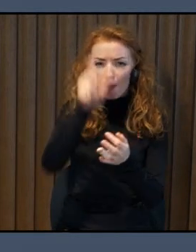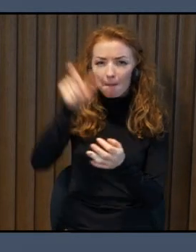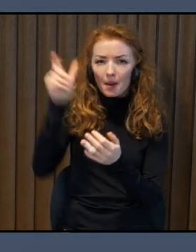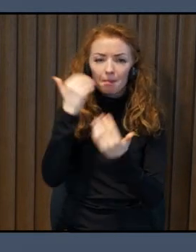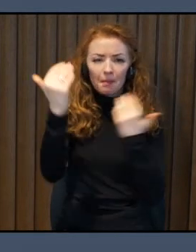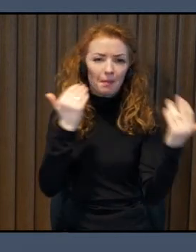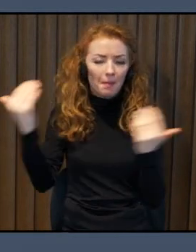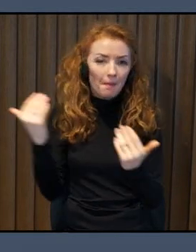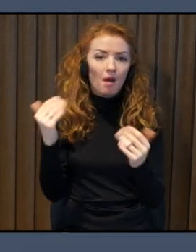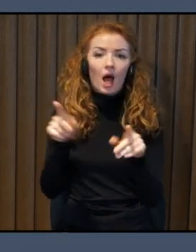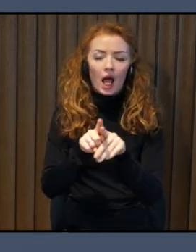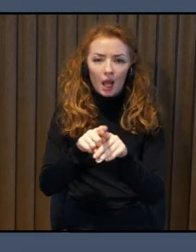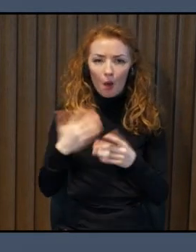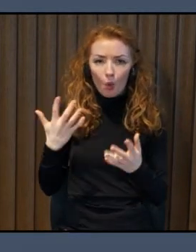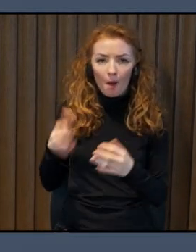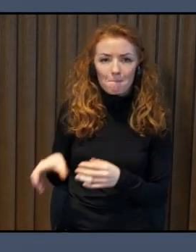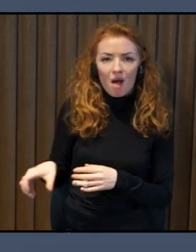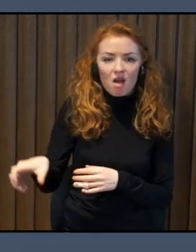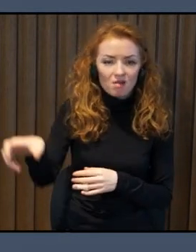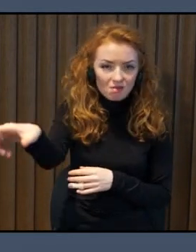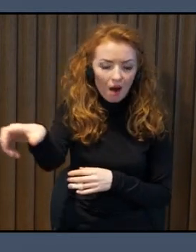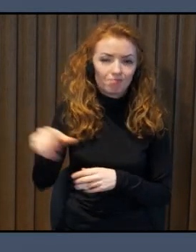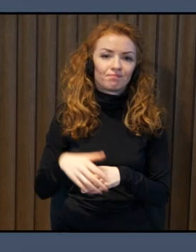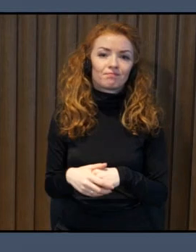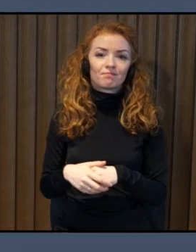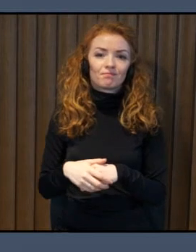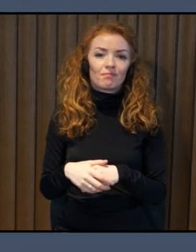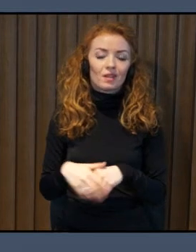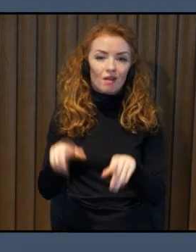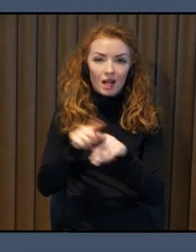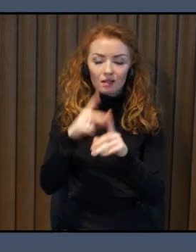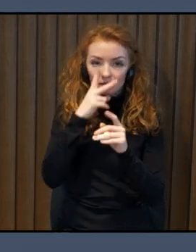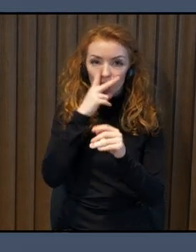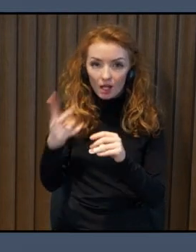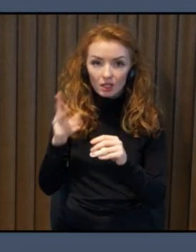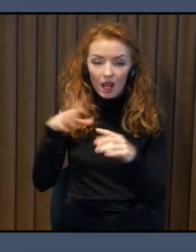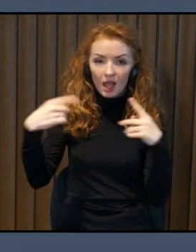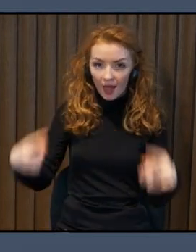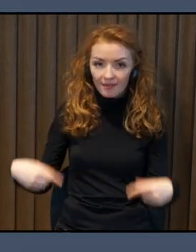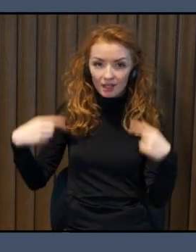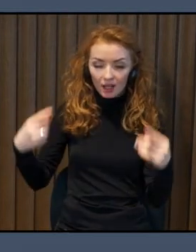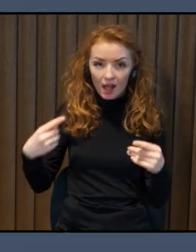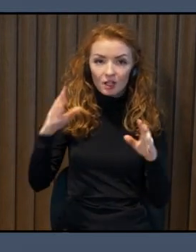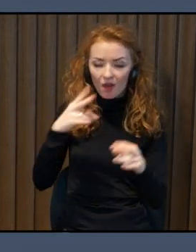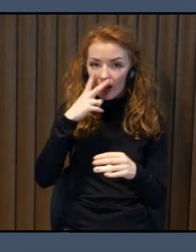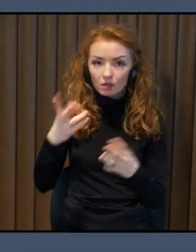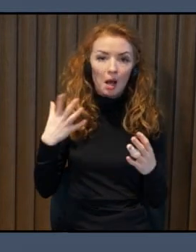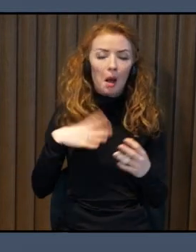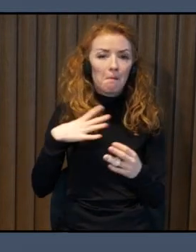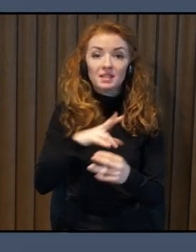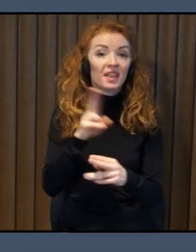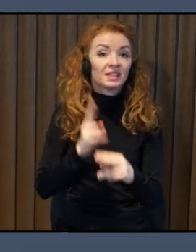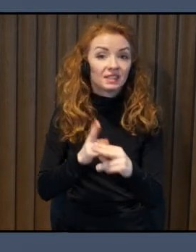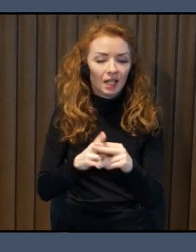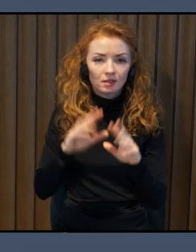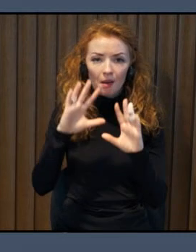regulations and color codes, and all this planning was with like fingers, so it's easier to find yourself, and